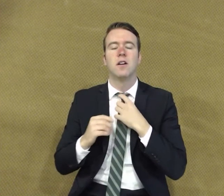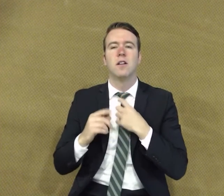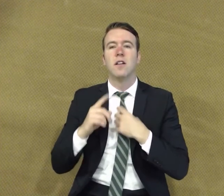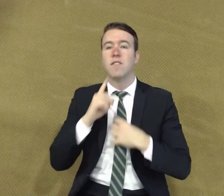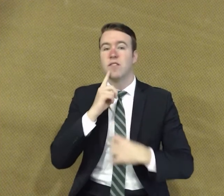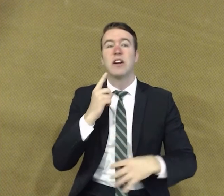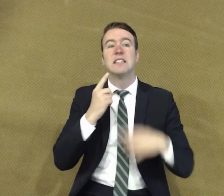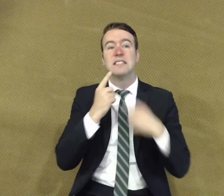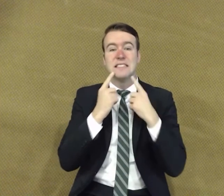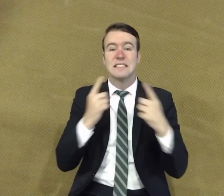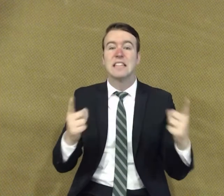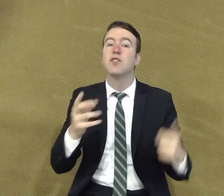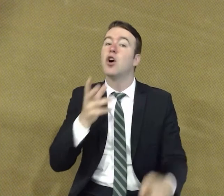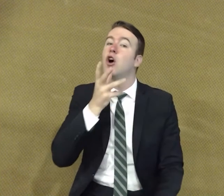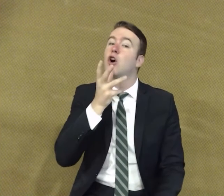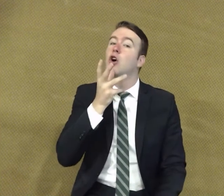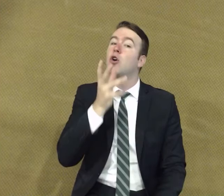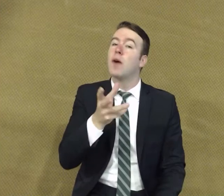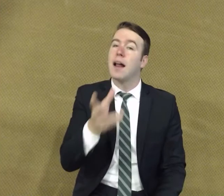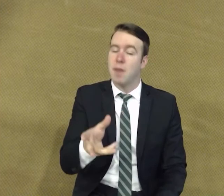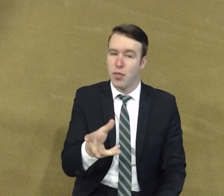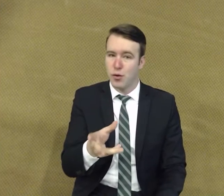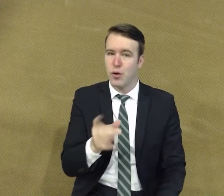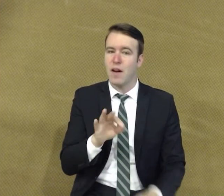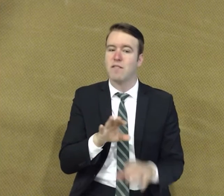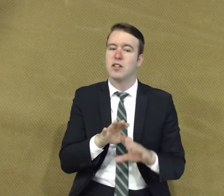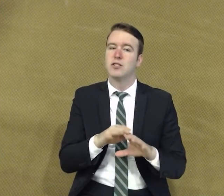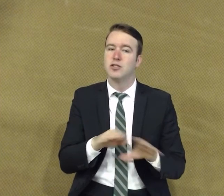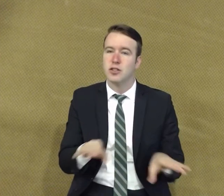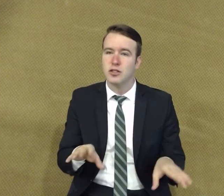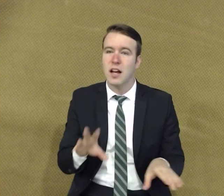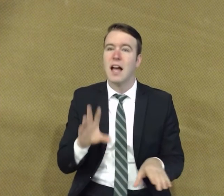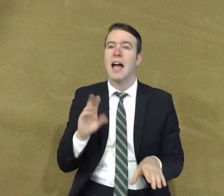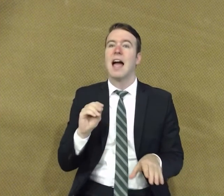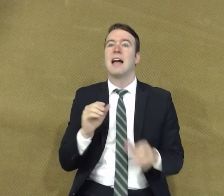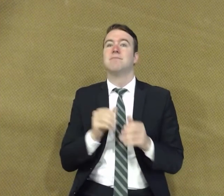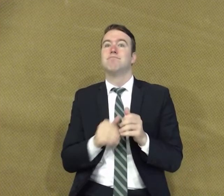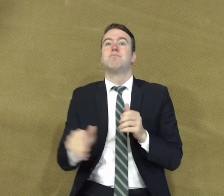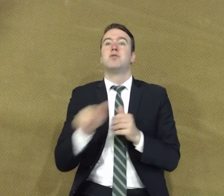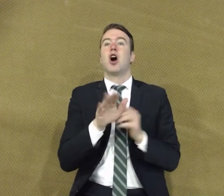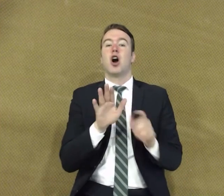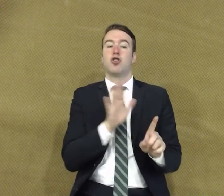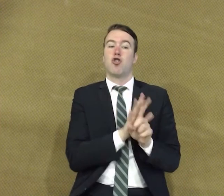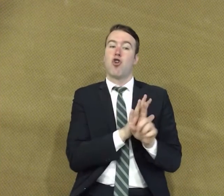grandmother of children and beyond, her own